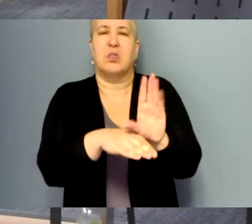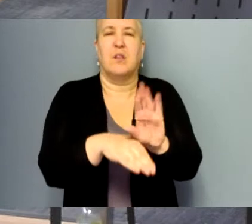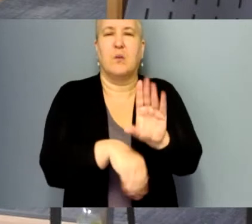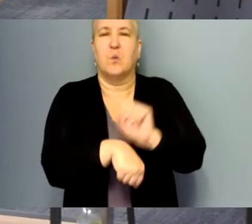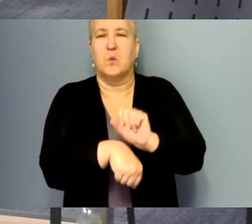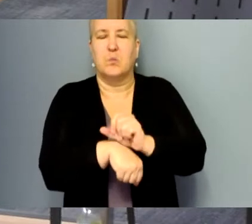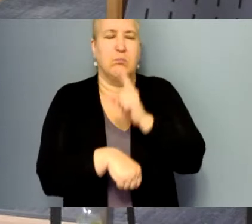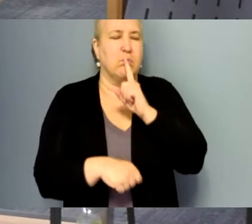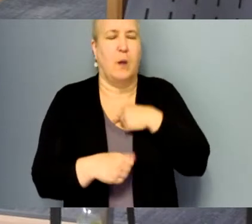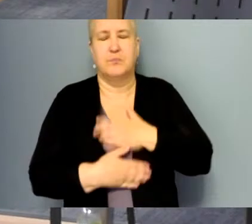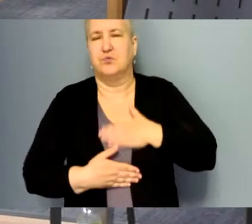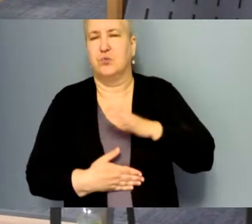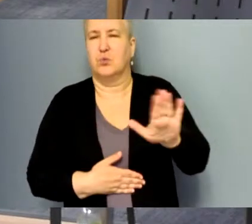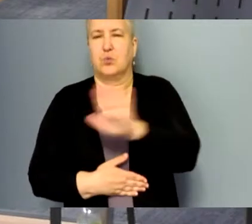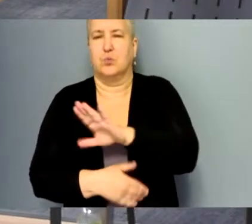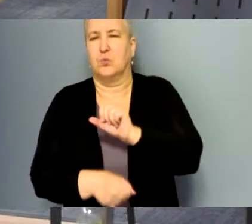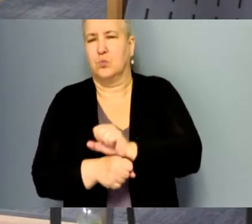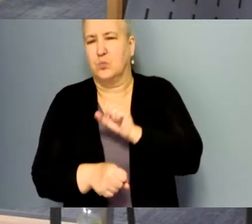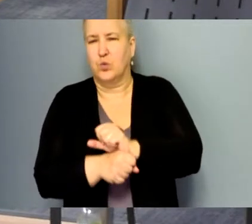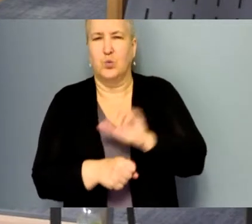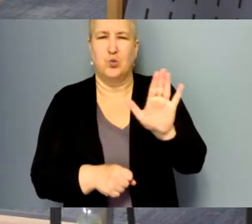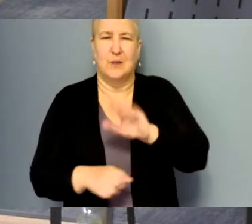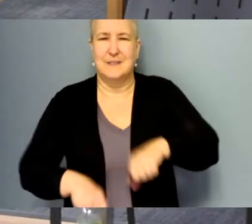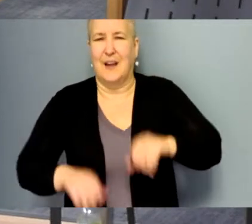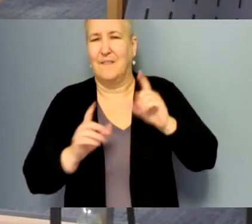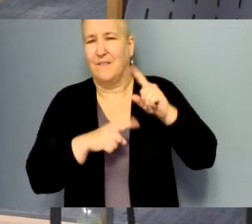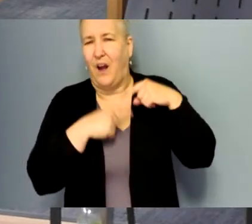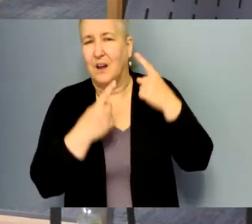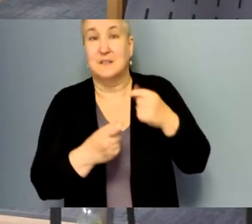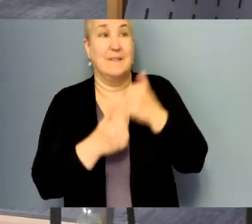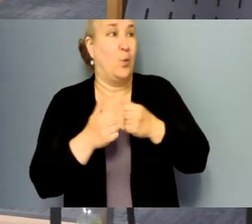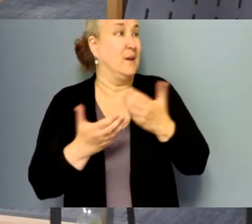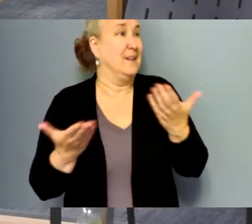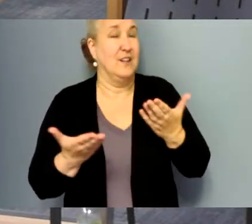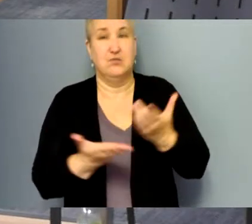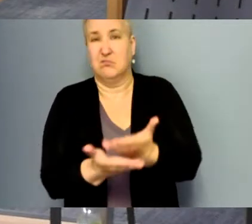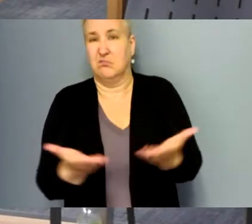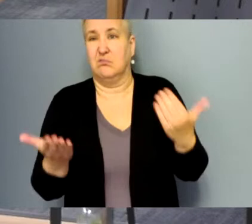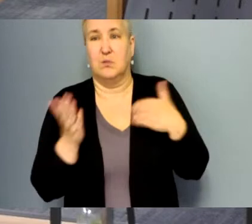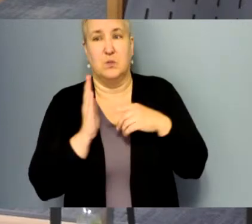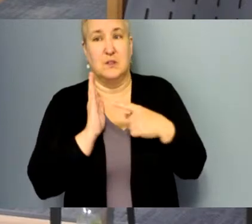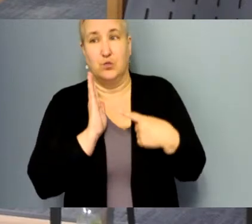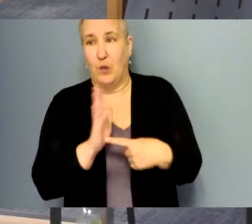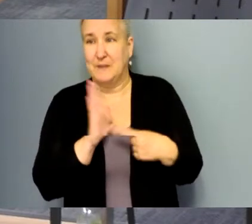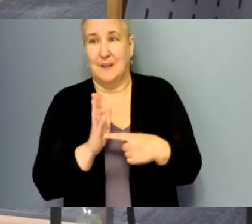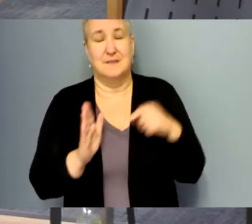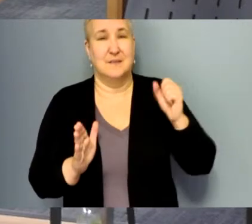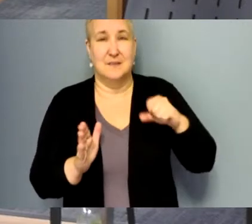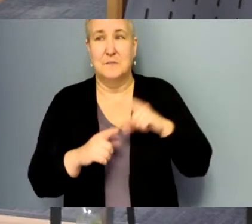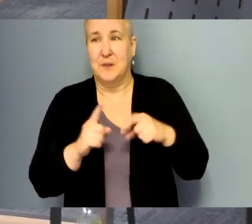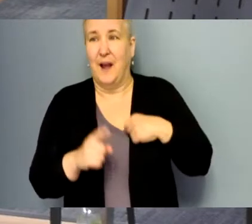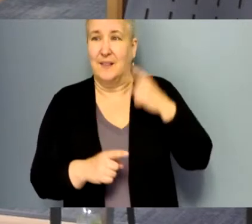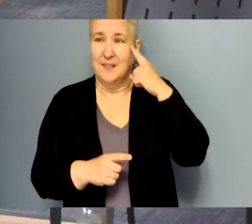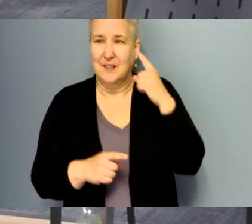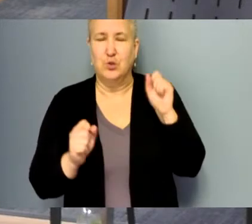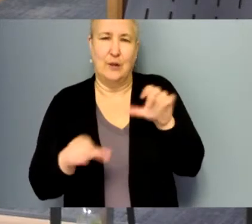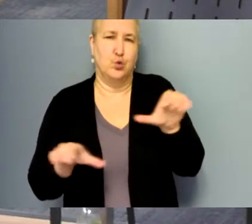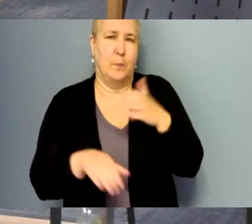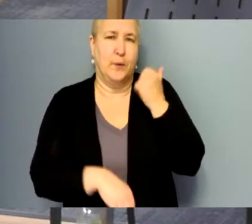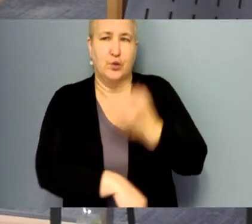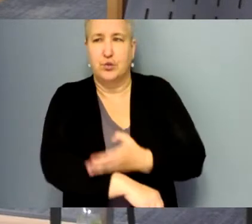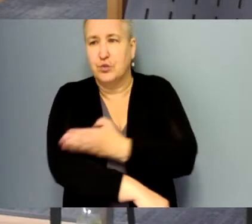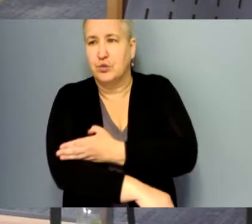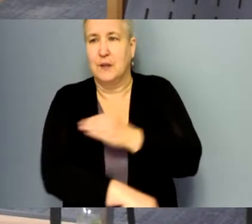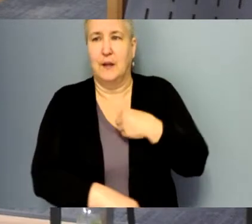I appreciate all the work that you do and the sacrifice that you've given, and everyone here that's representing. But, I think we can do better. And I